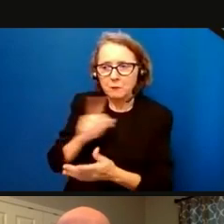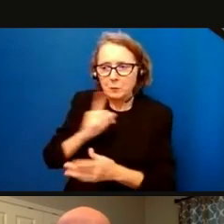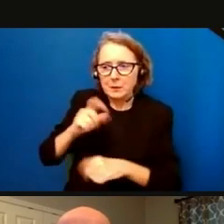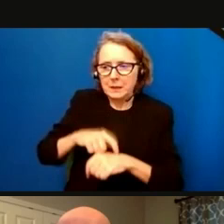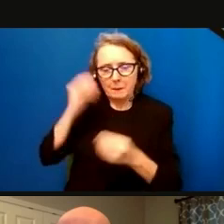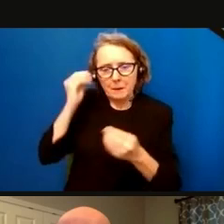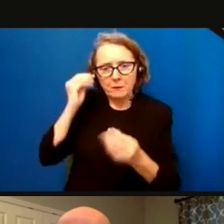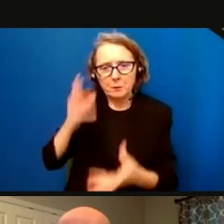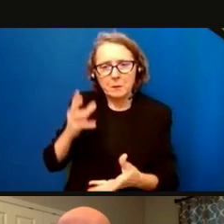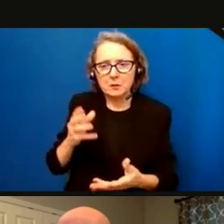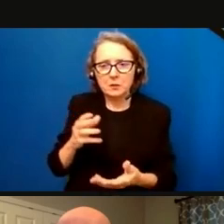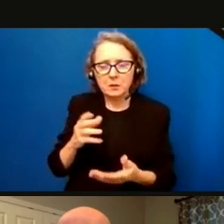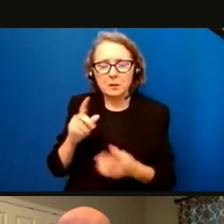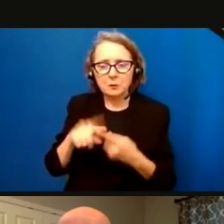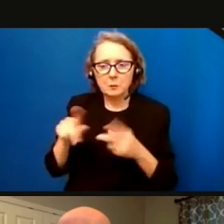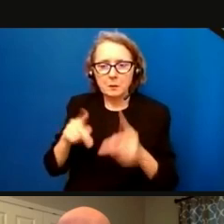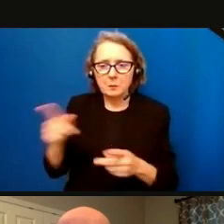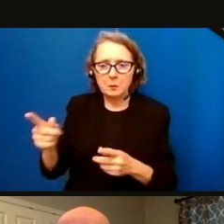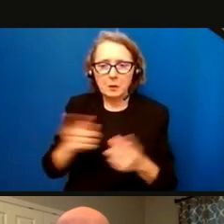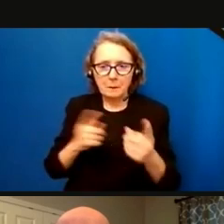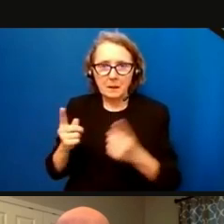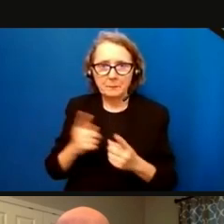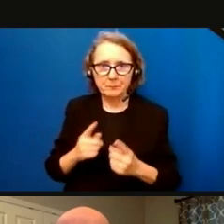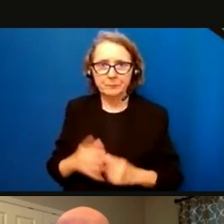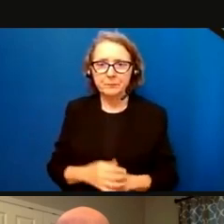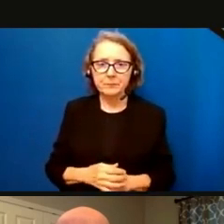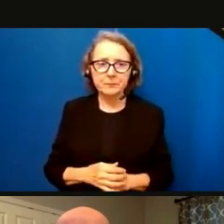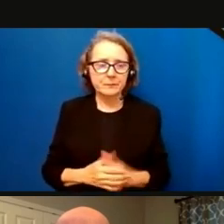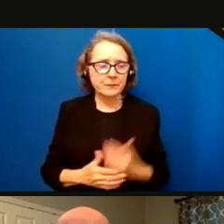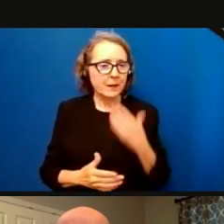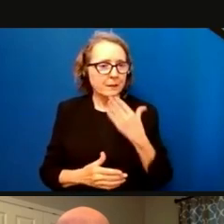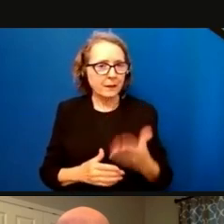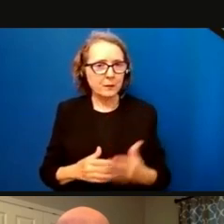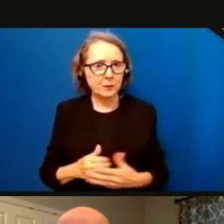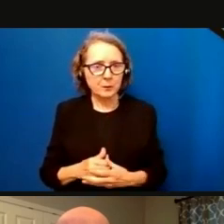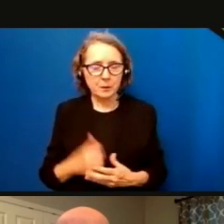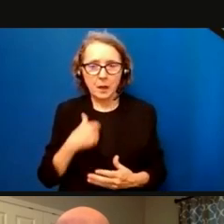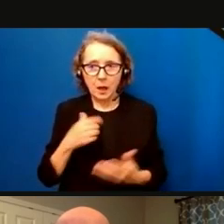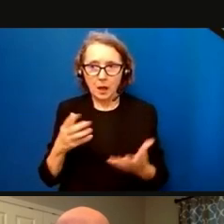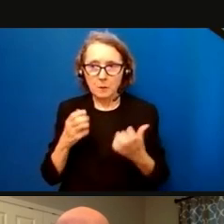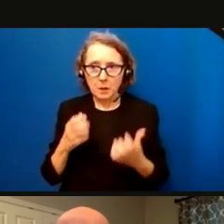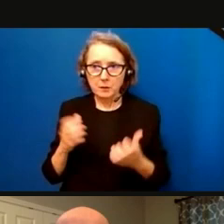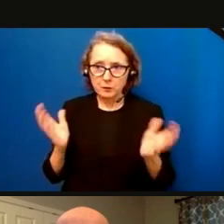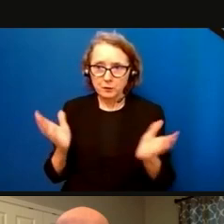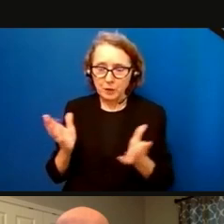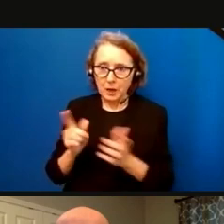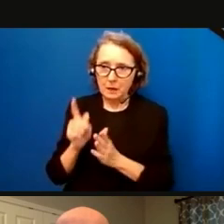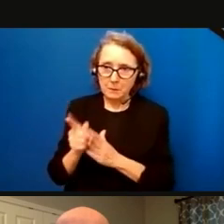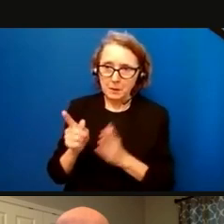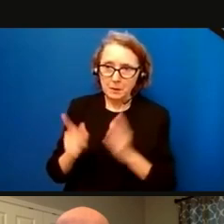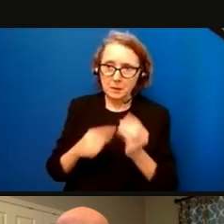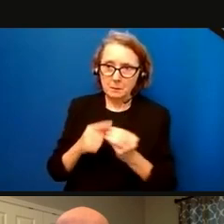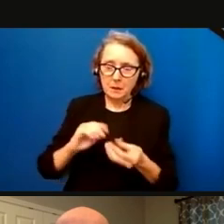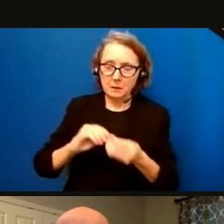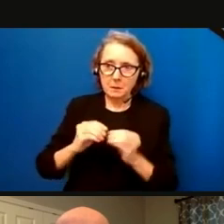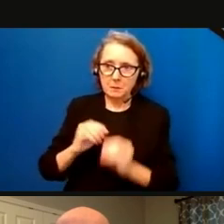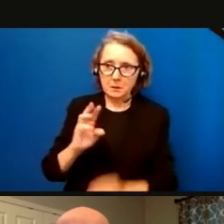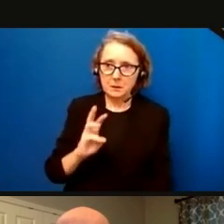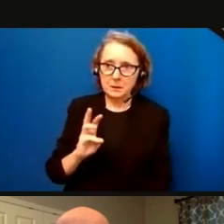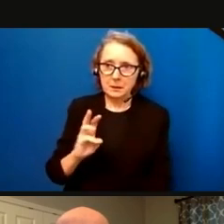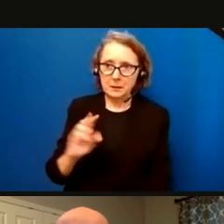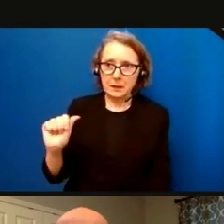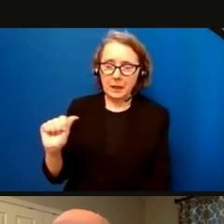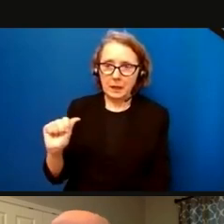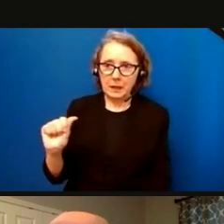to individuals who come in. Thank you, Ms. Utes. I would like to chat a minute about item 6A.